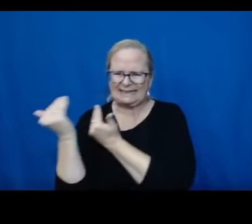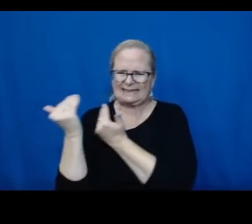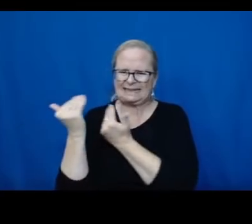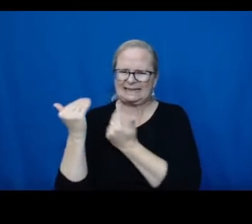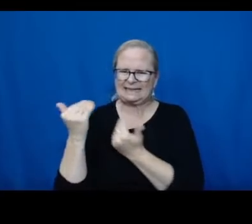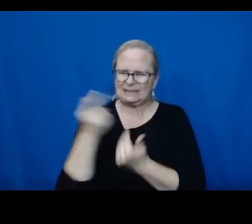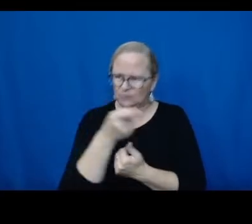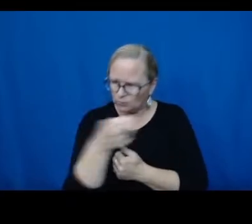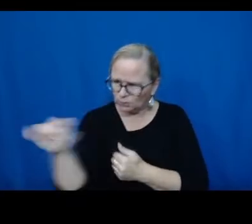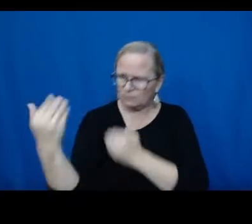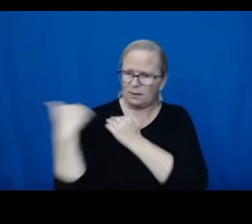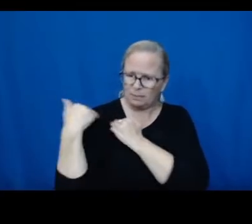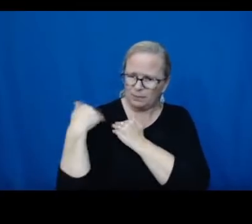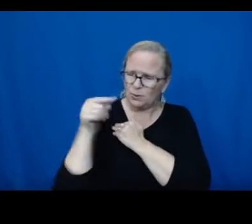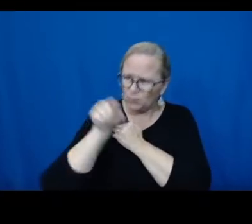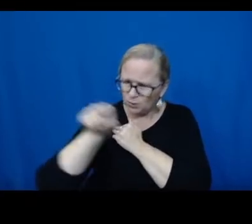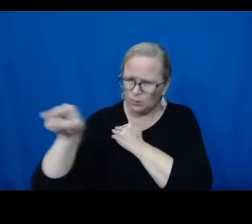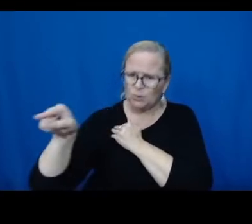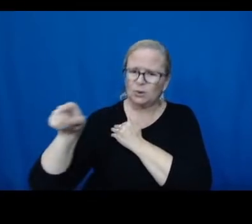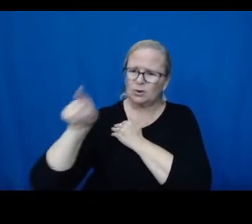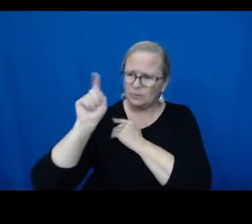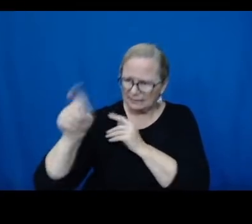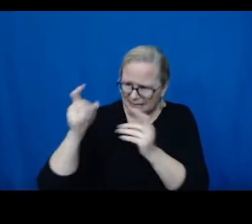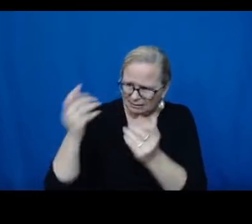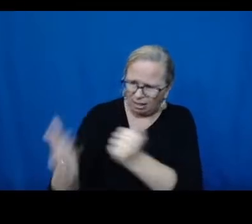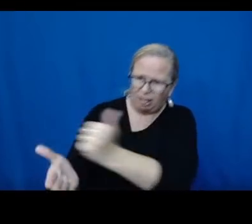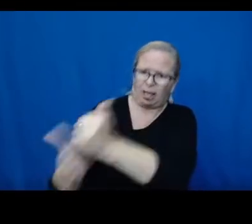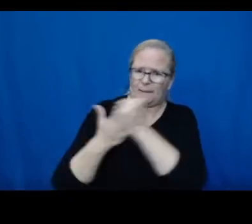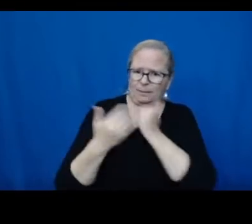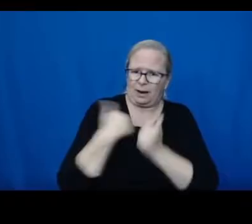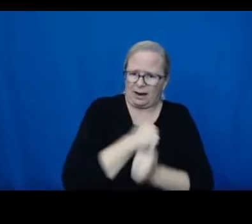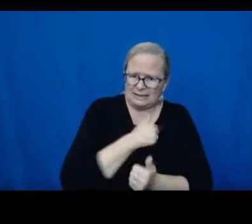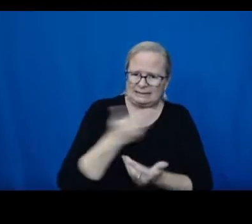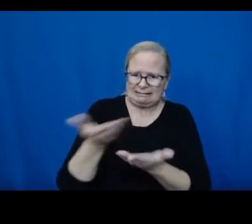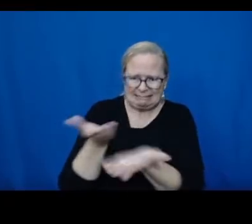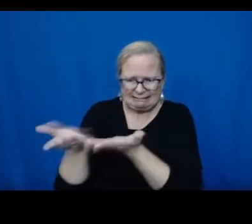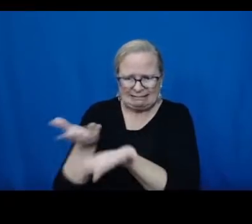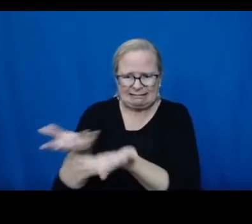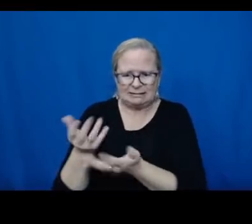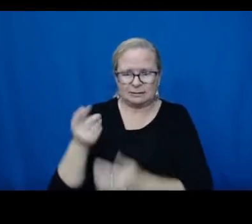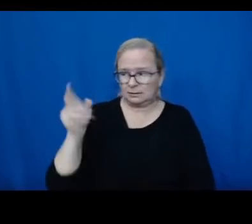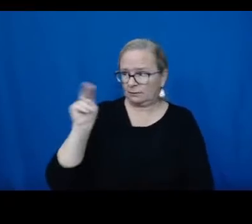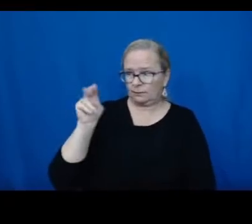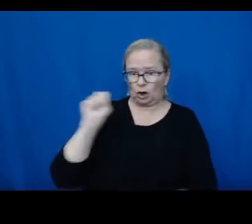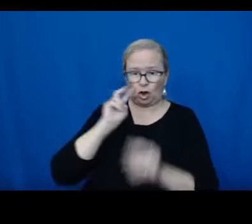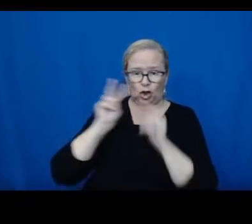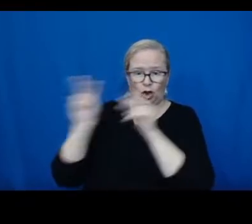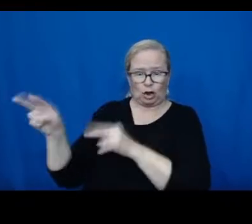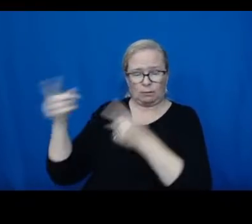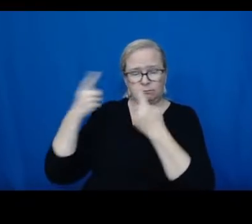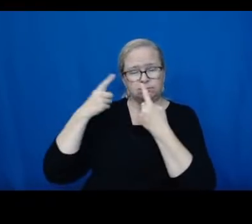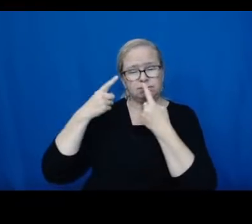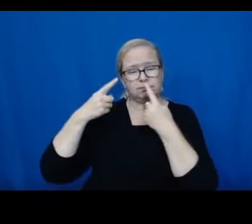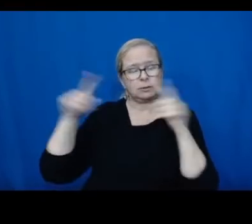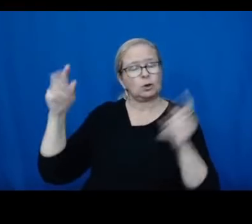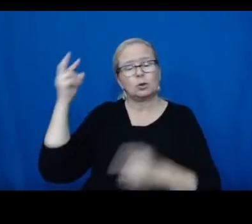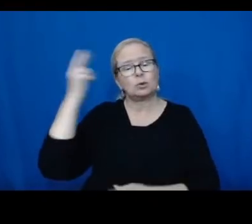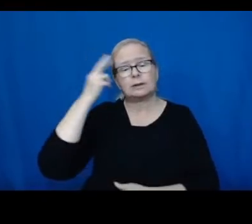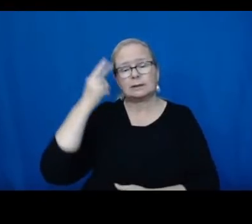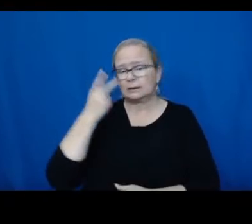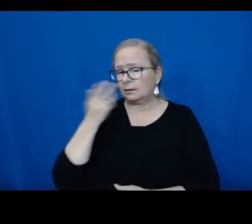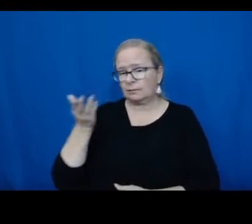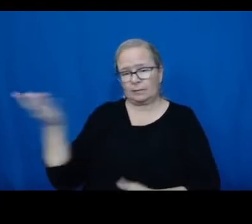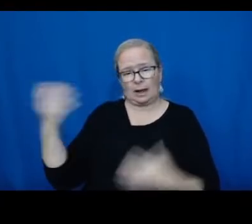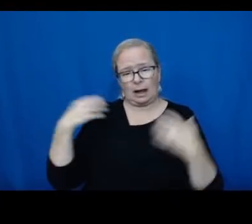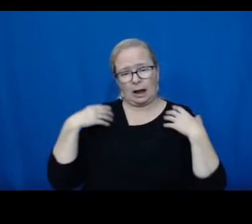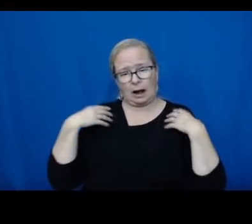Scotia, our public health folks have been very much attuned to, even if there was a political announcement, for example, we were going to phase 5 on October